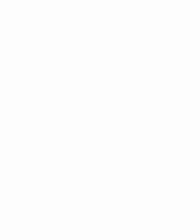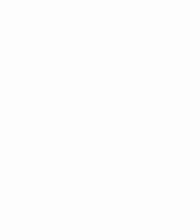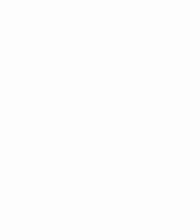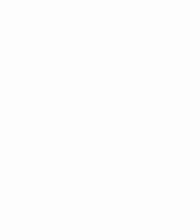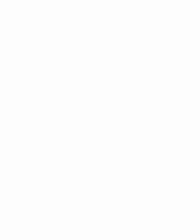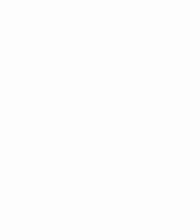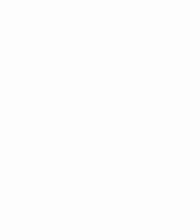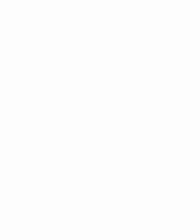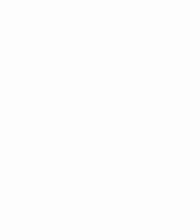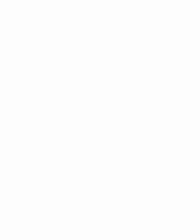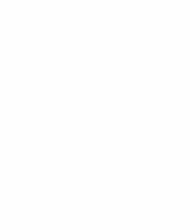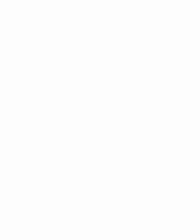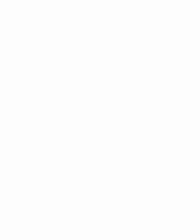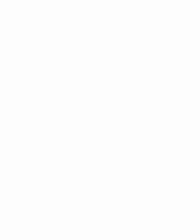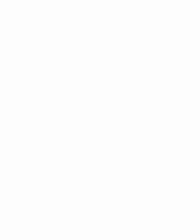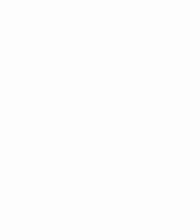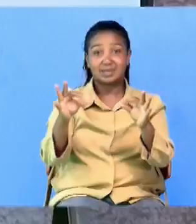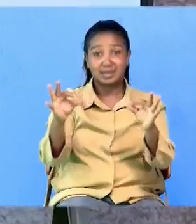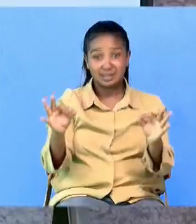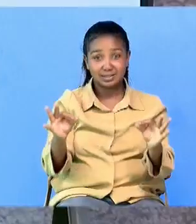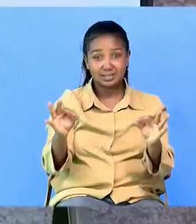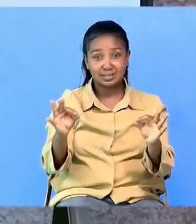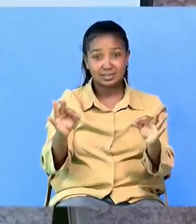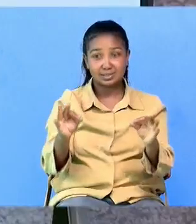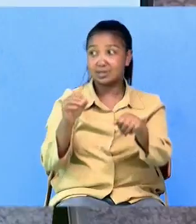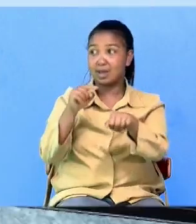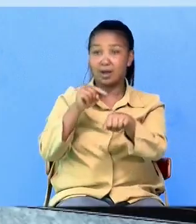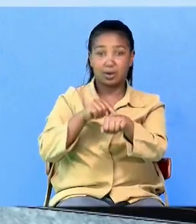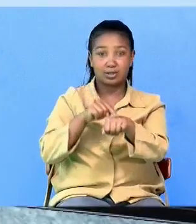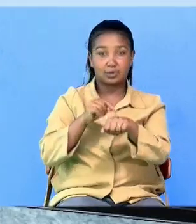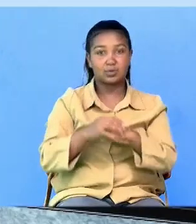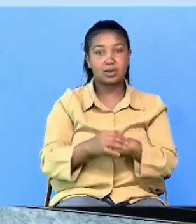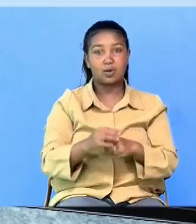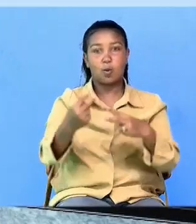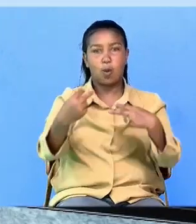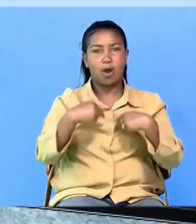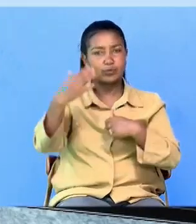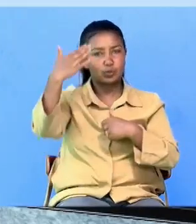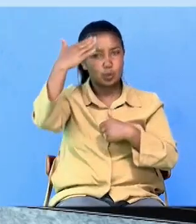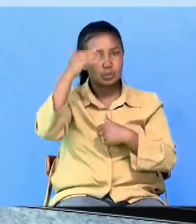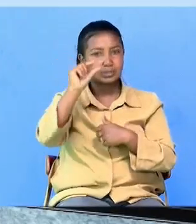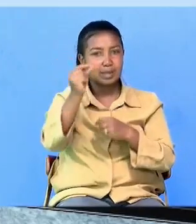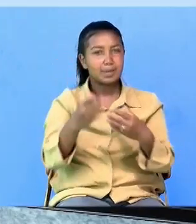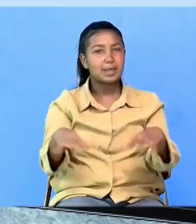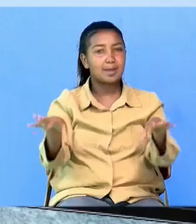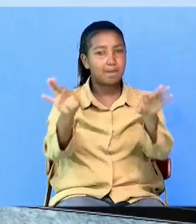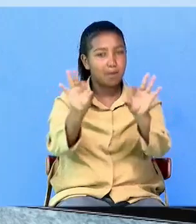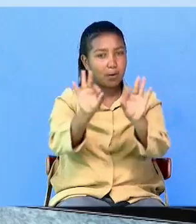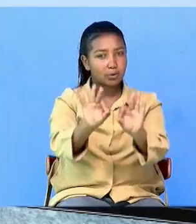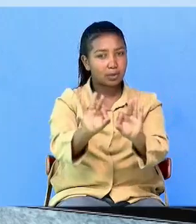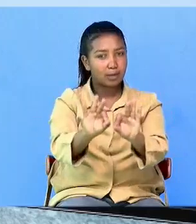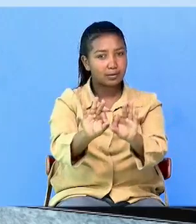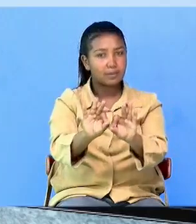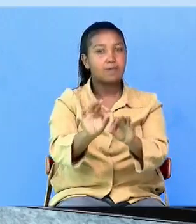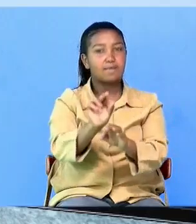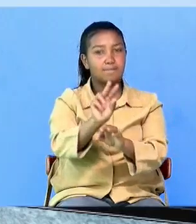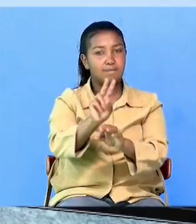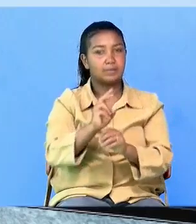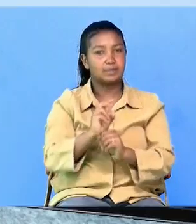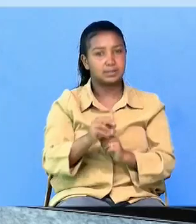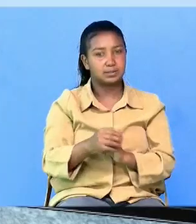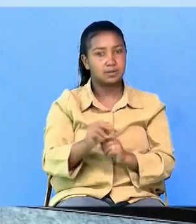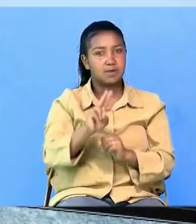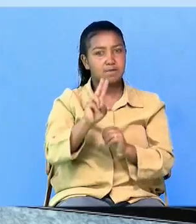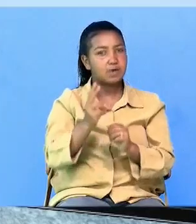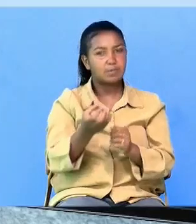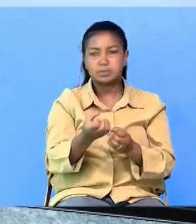these sentences regarding these tense, we have to know some important verbs. Of course, verbs are